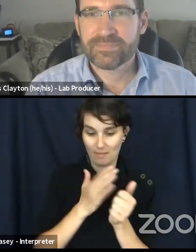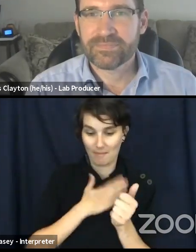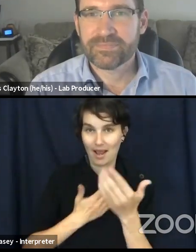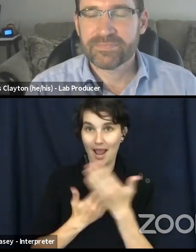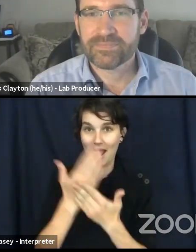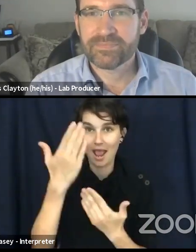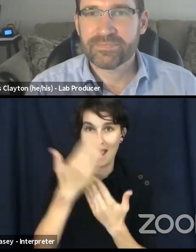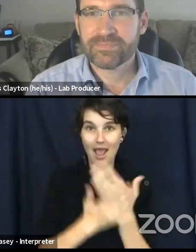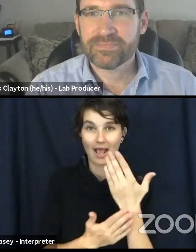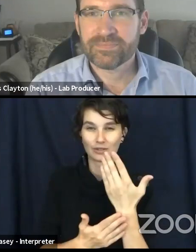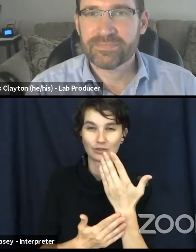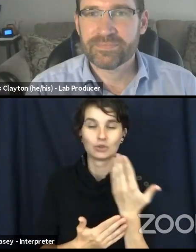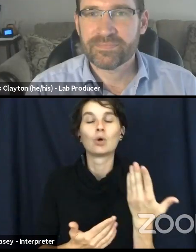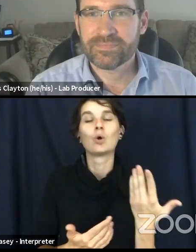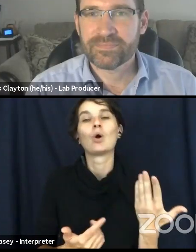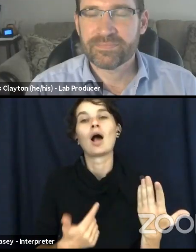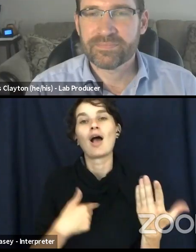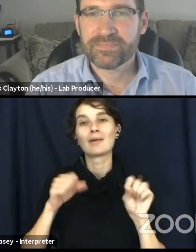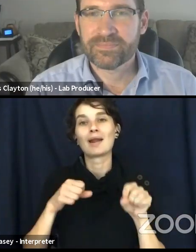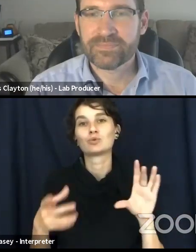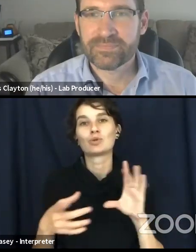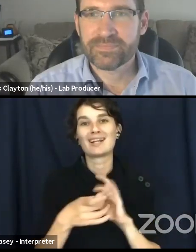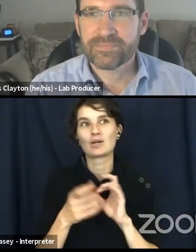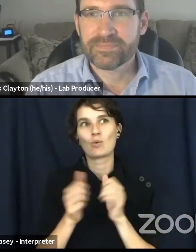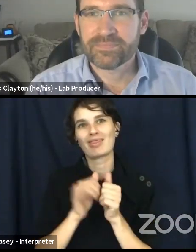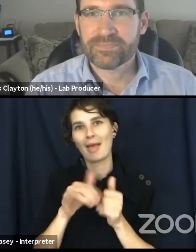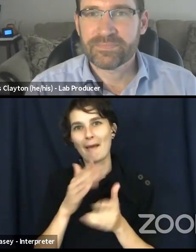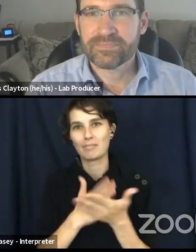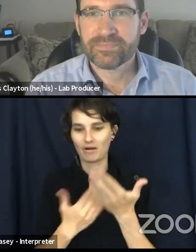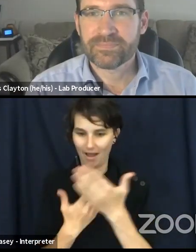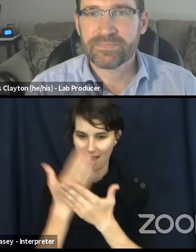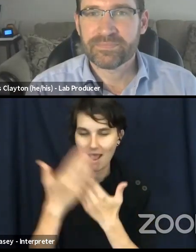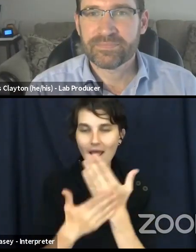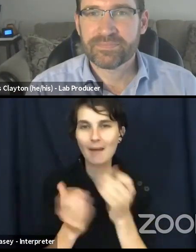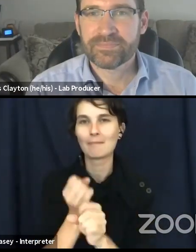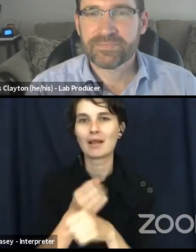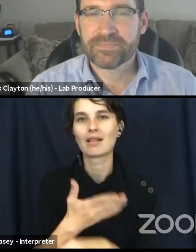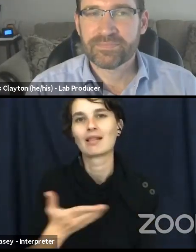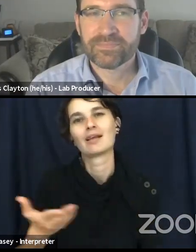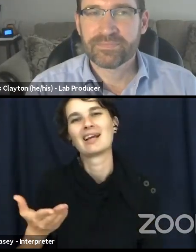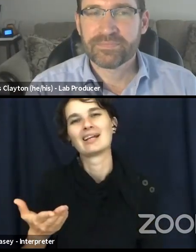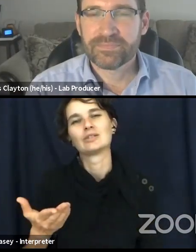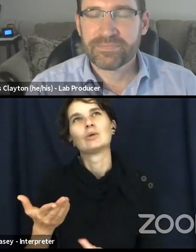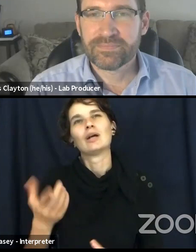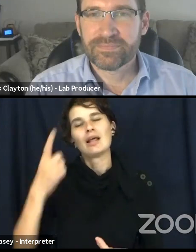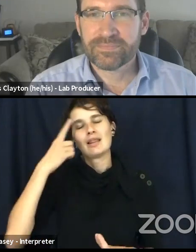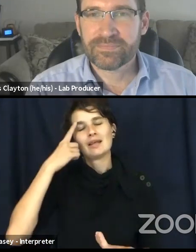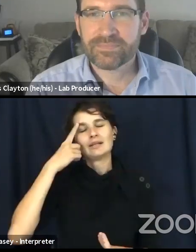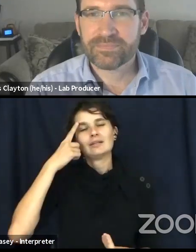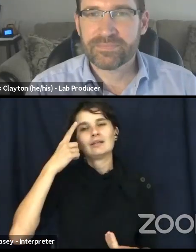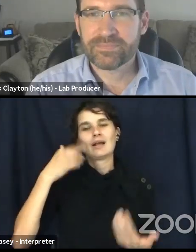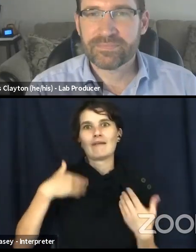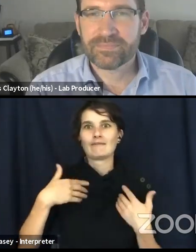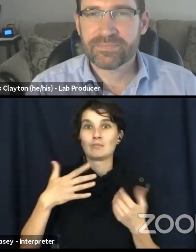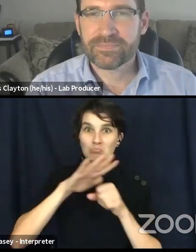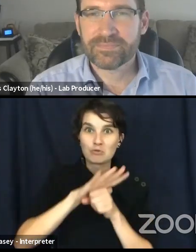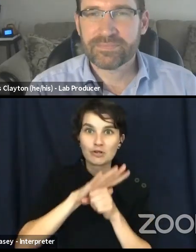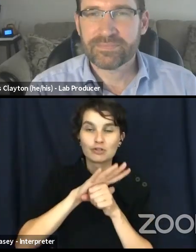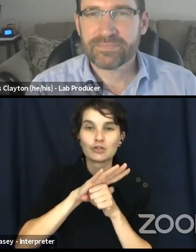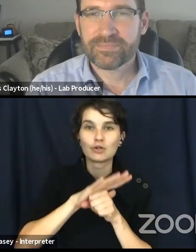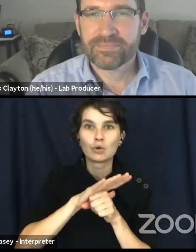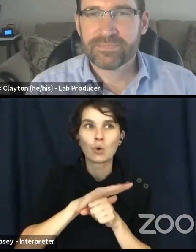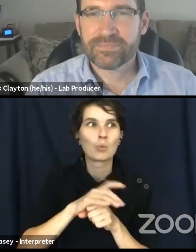so I've been actually able to connect with that part of my practice more. And I think there's such a pressure in a way to like, oh, we have